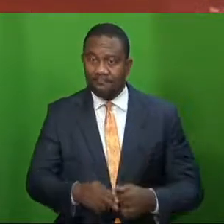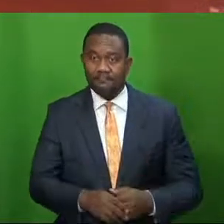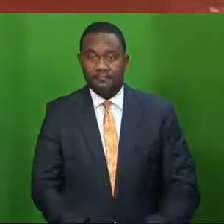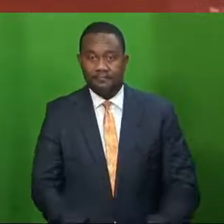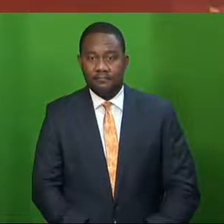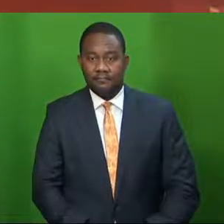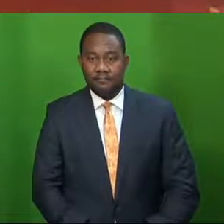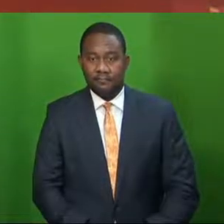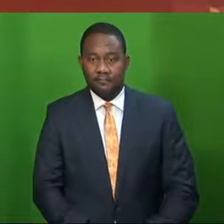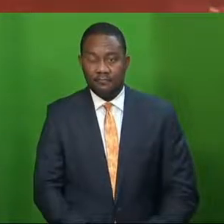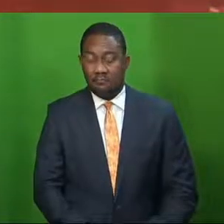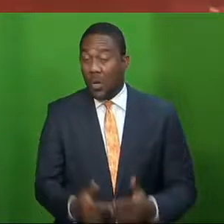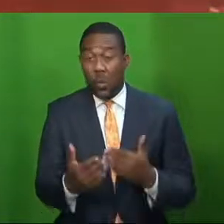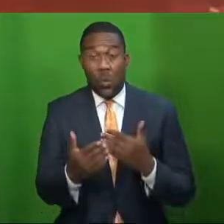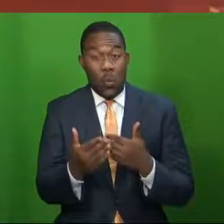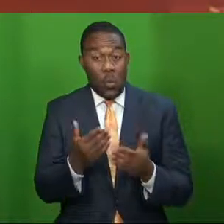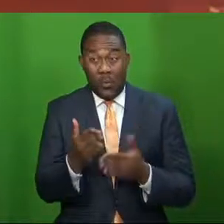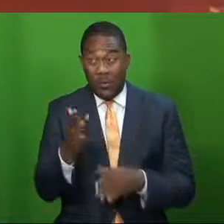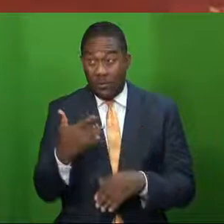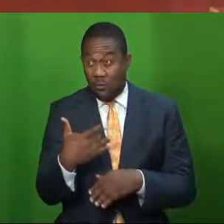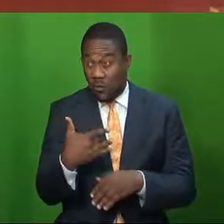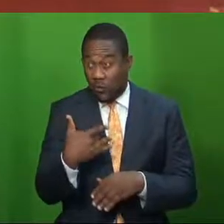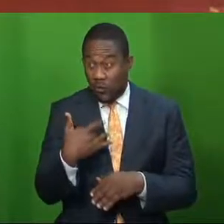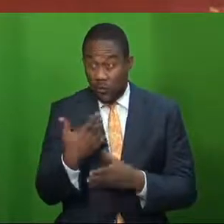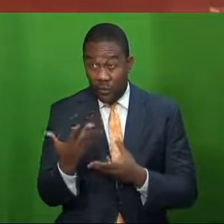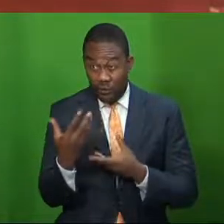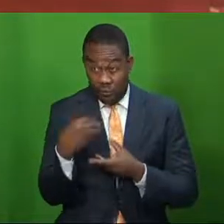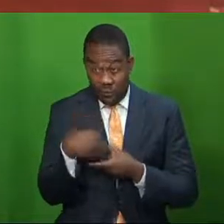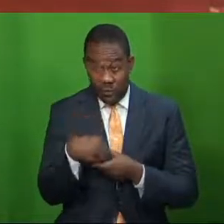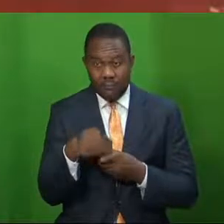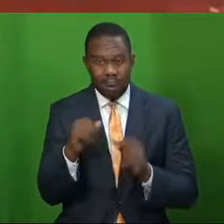Speaker, any available communication to the House.